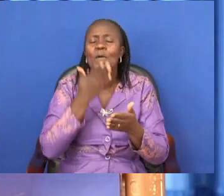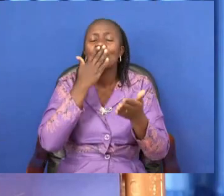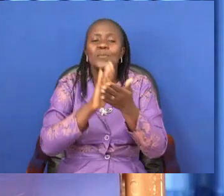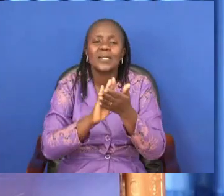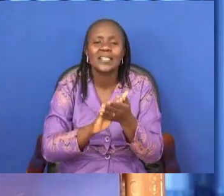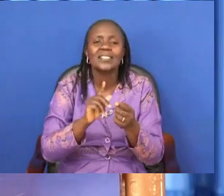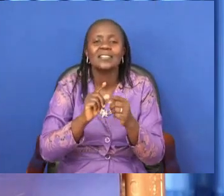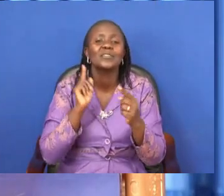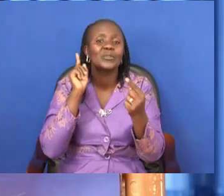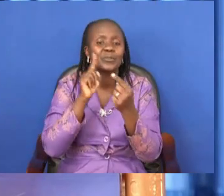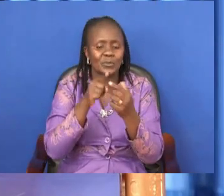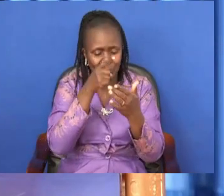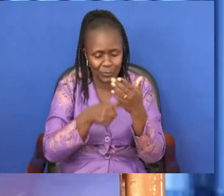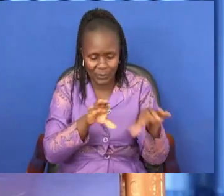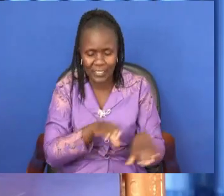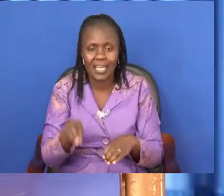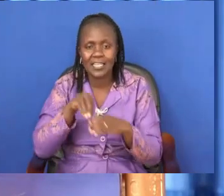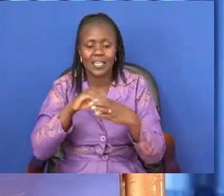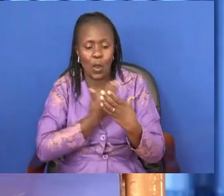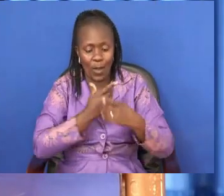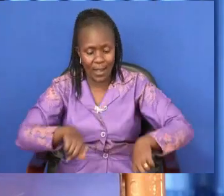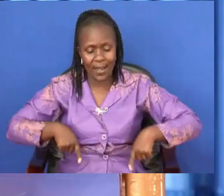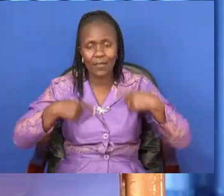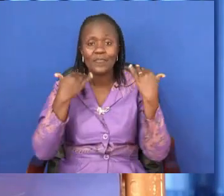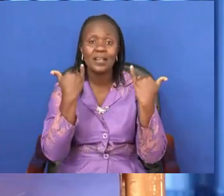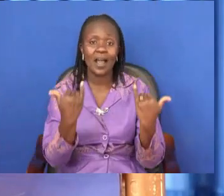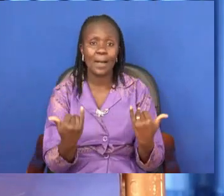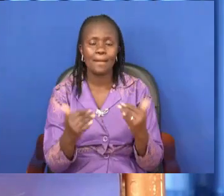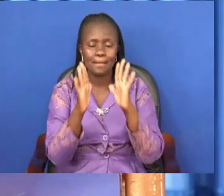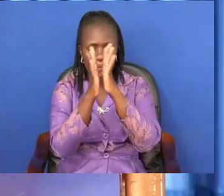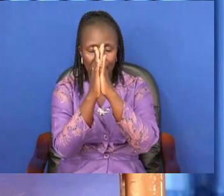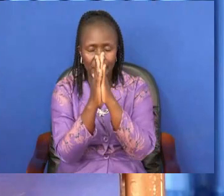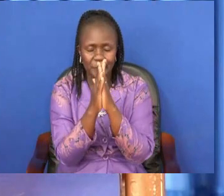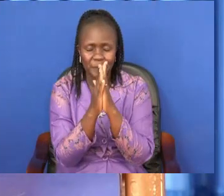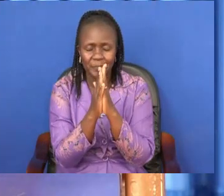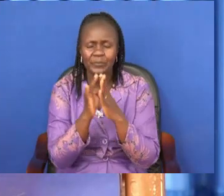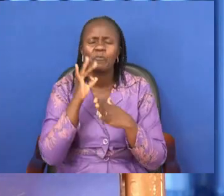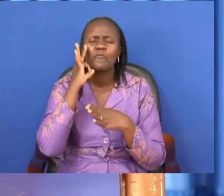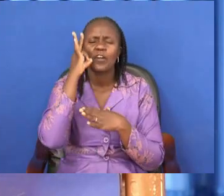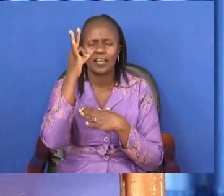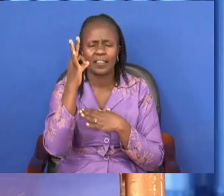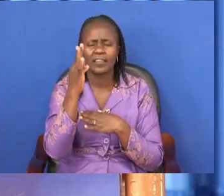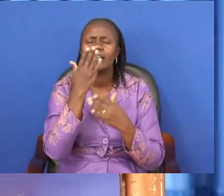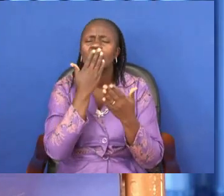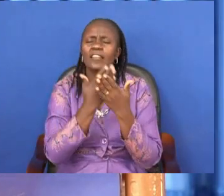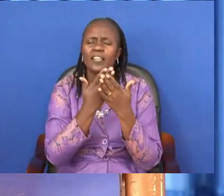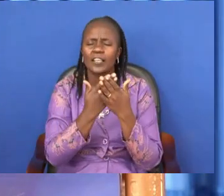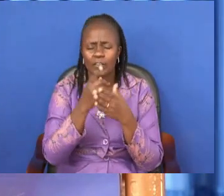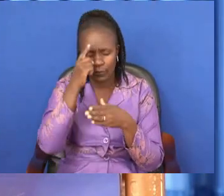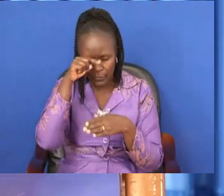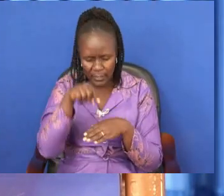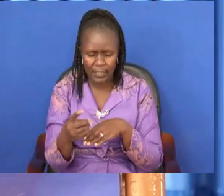praises to what he has done in our lives. Now let us pray. Father, thank you for this